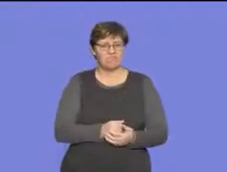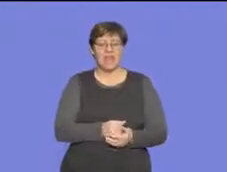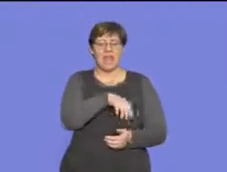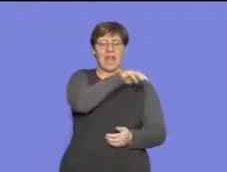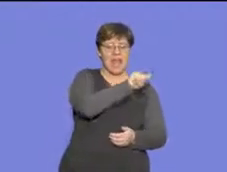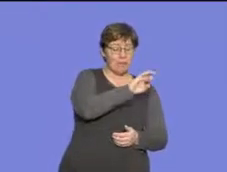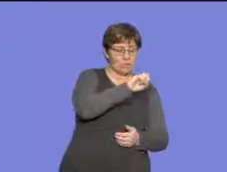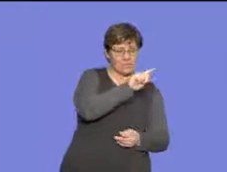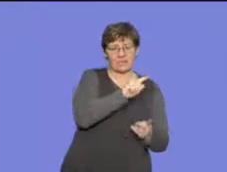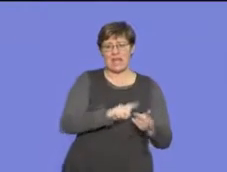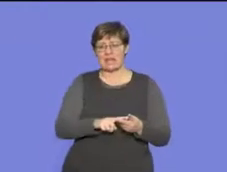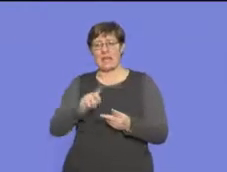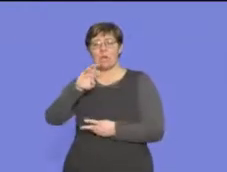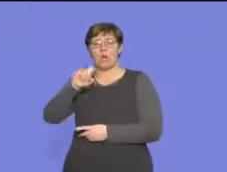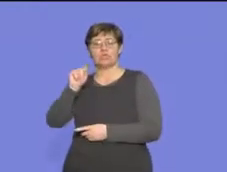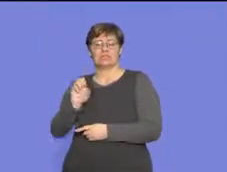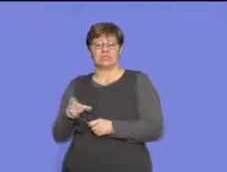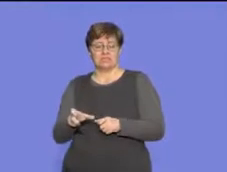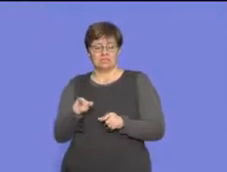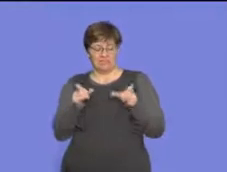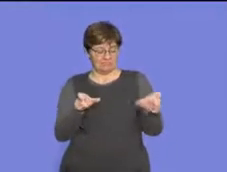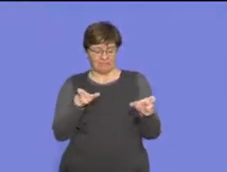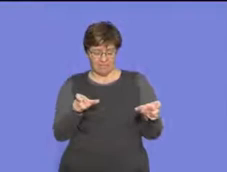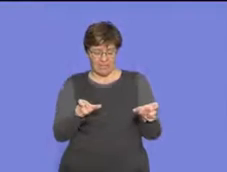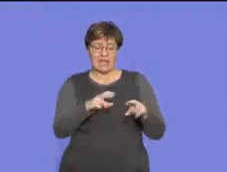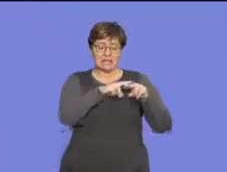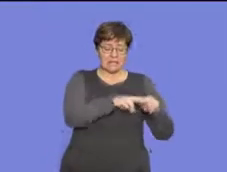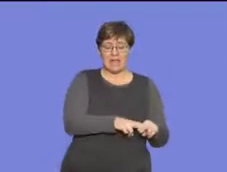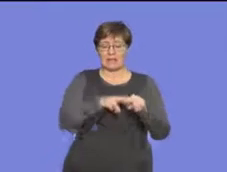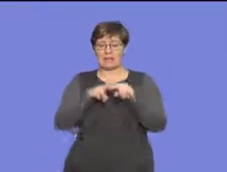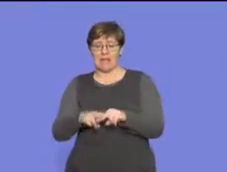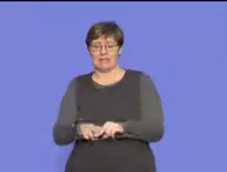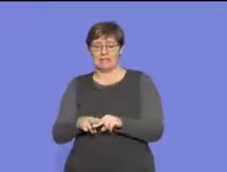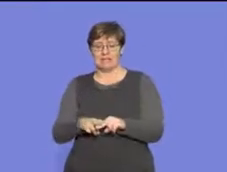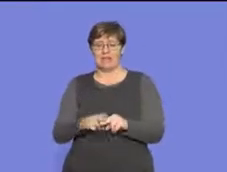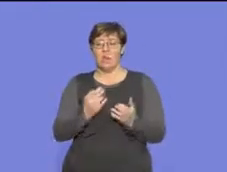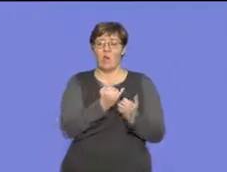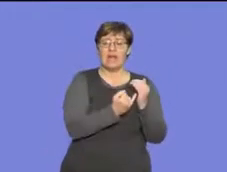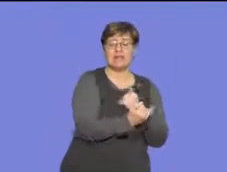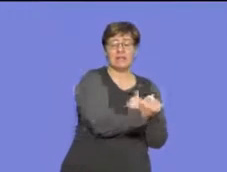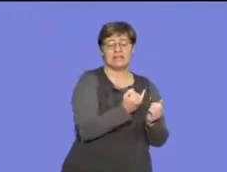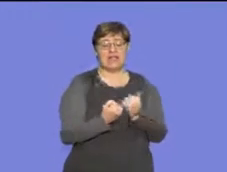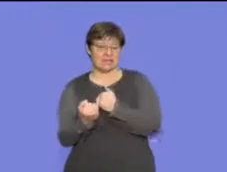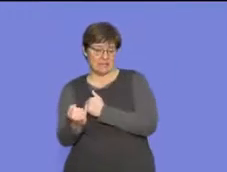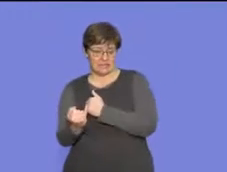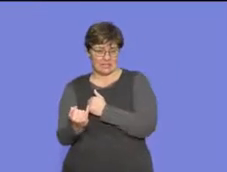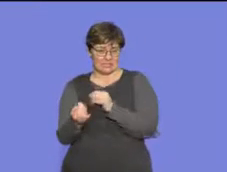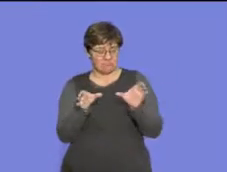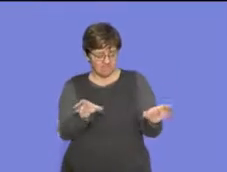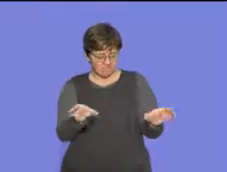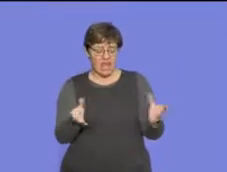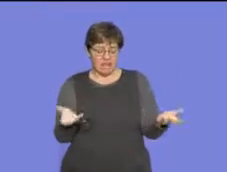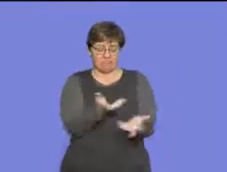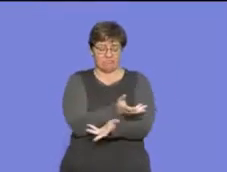abiotic and the biotic components and how they are interdependent and interact closely. So essentially, we're looking at the living and the